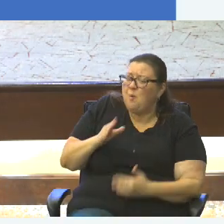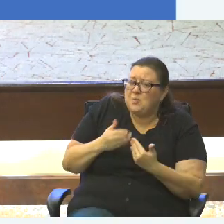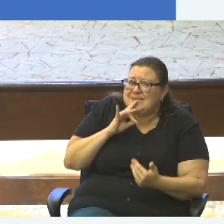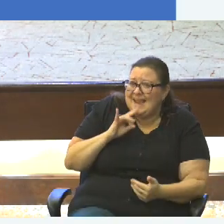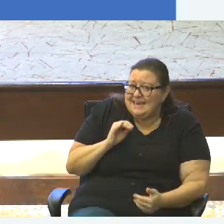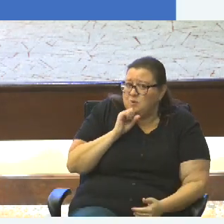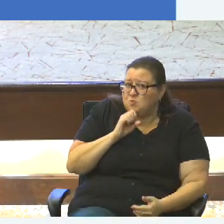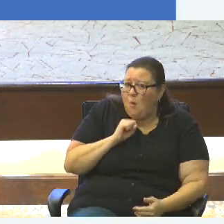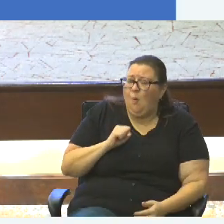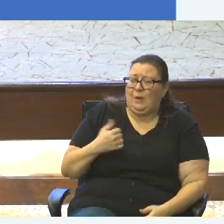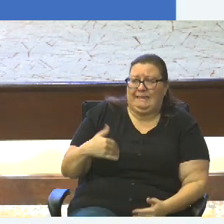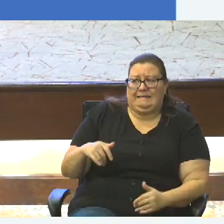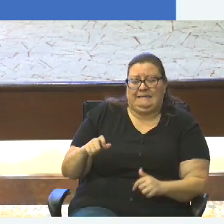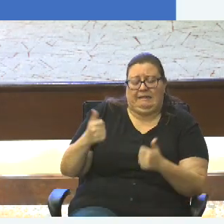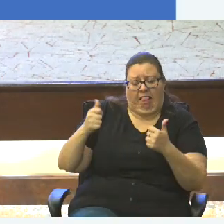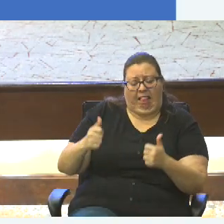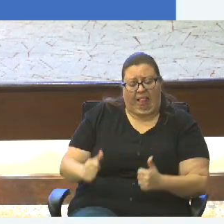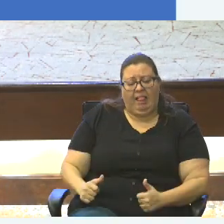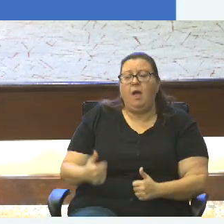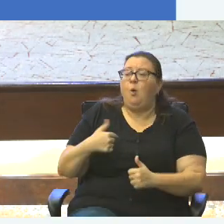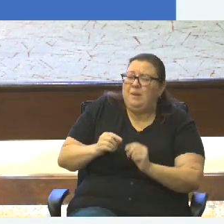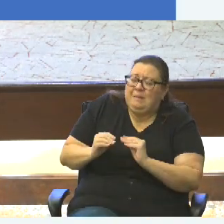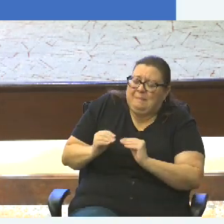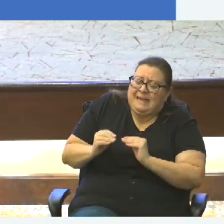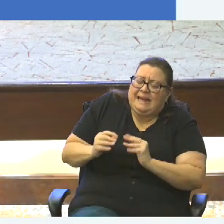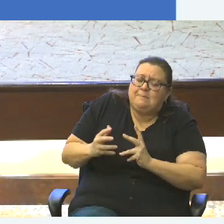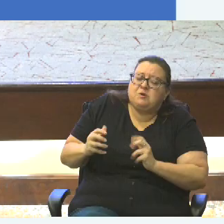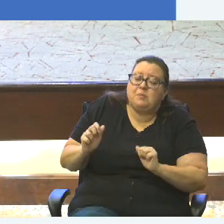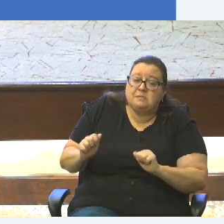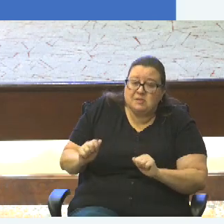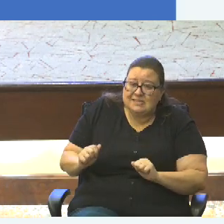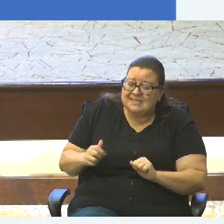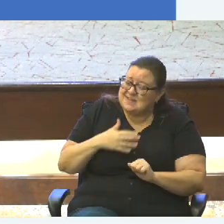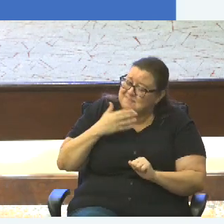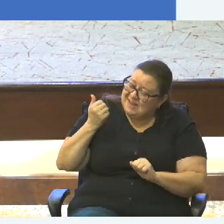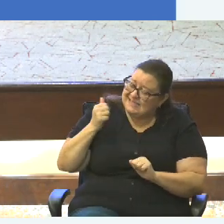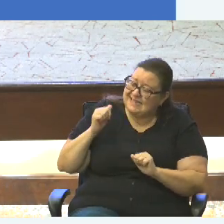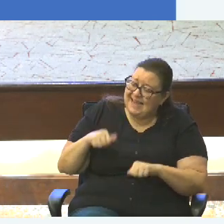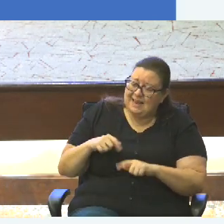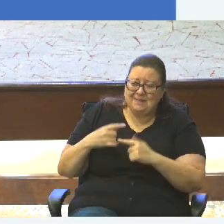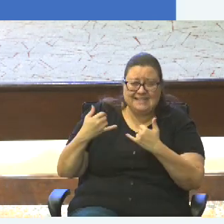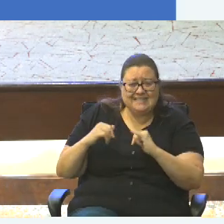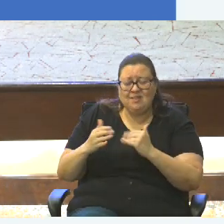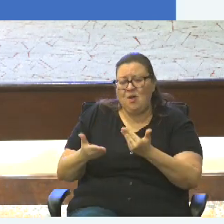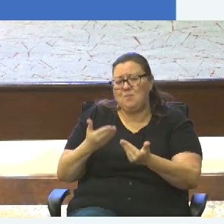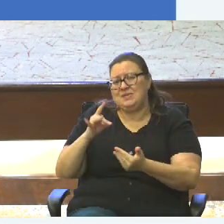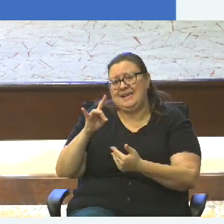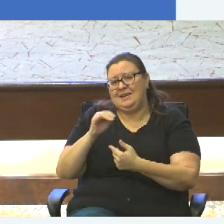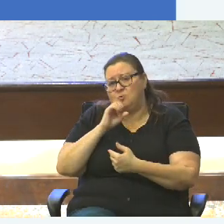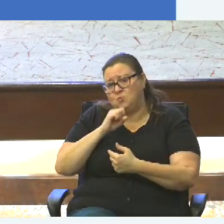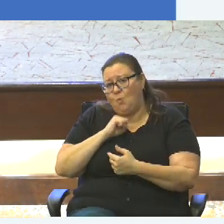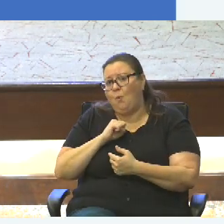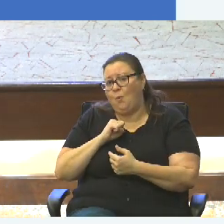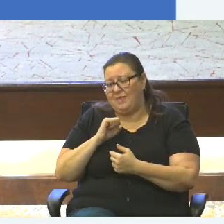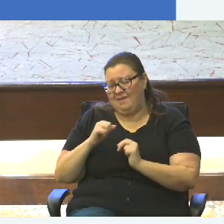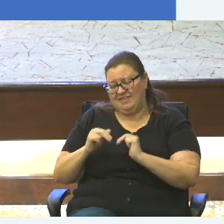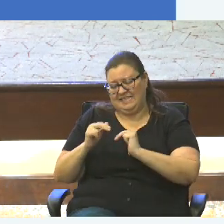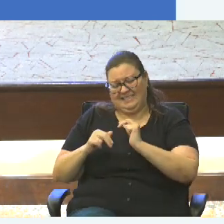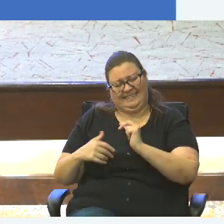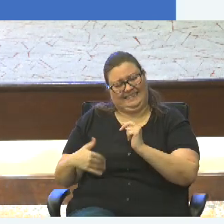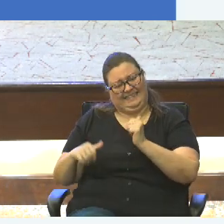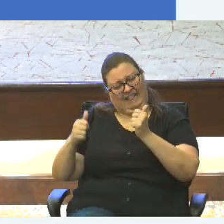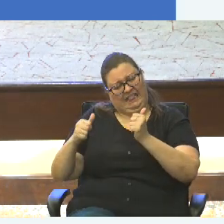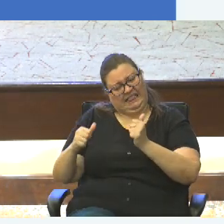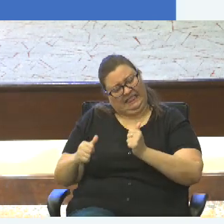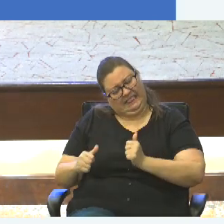old. While we've been maintaining the building as best we can, it's still almost an 80-year-old facility, and it's not